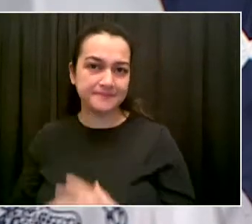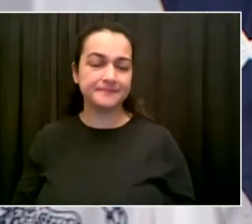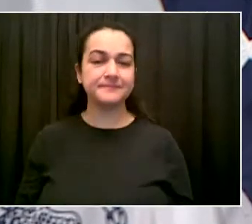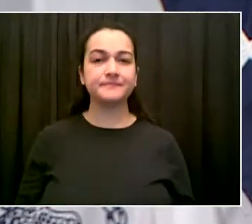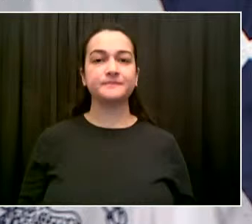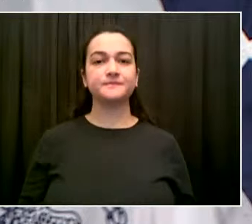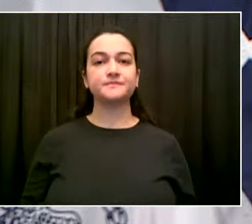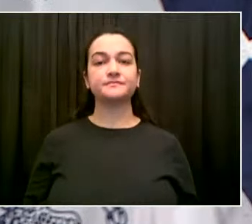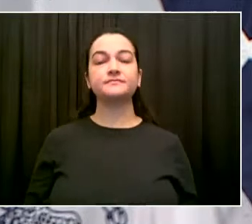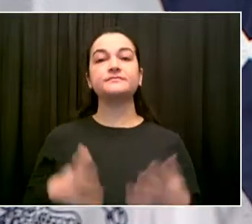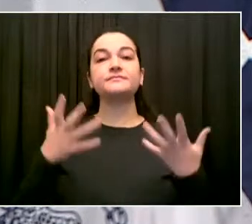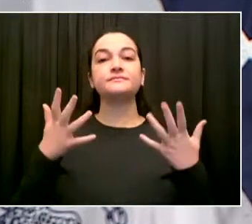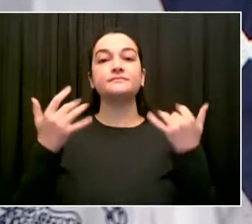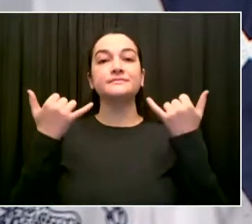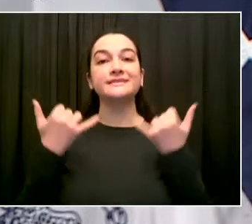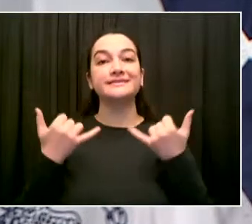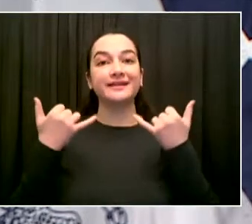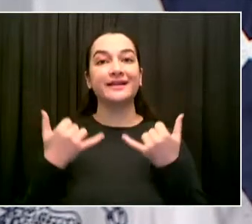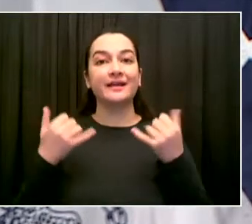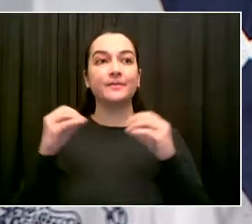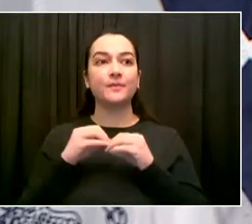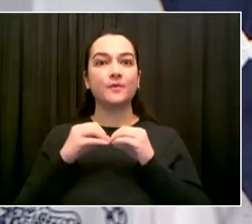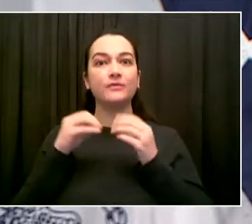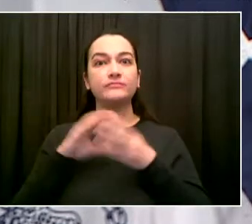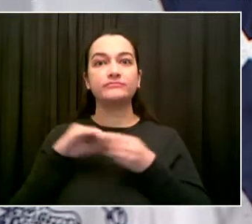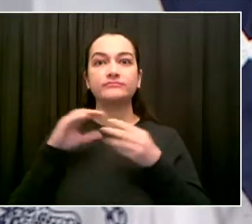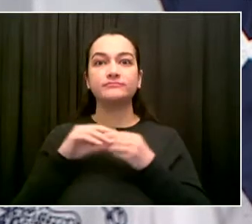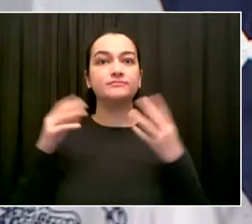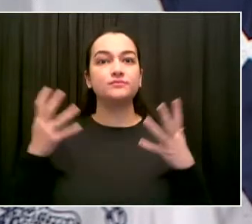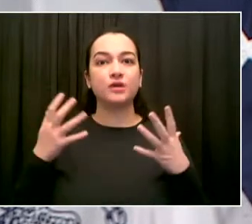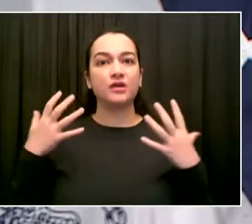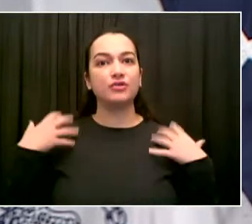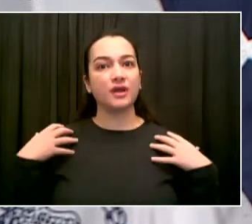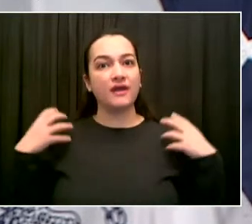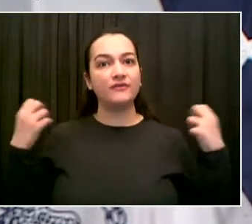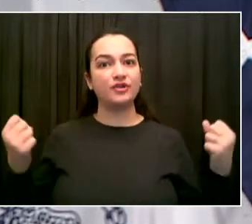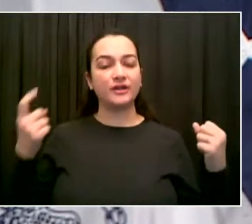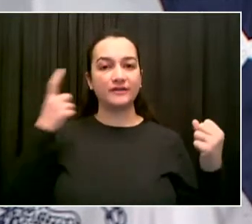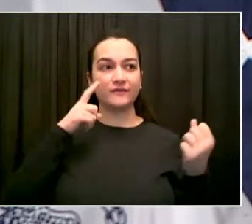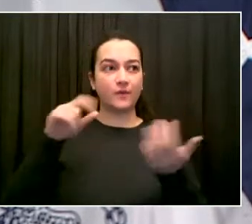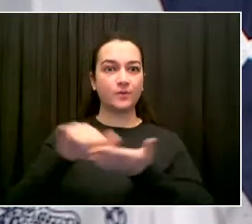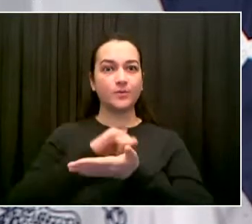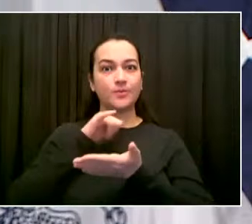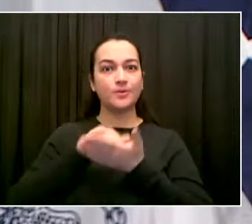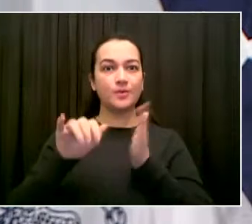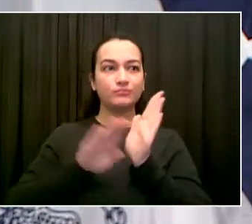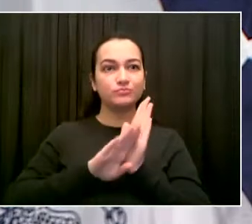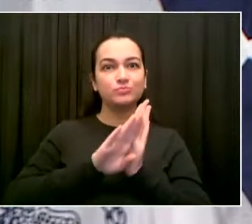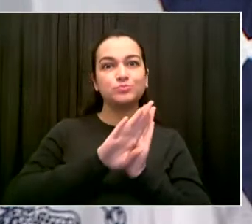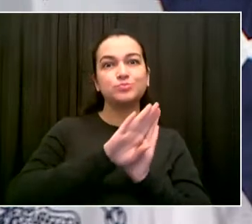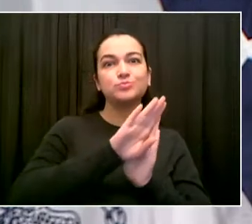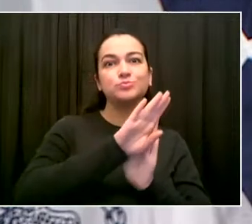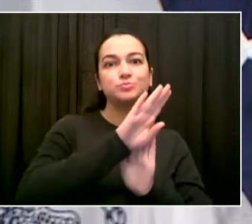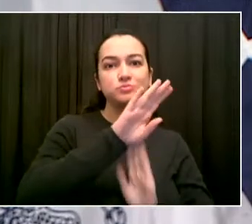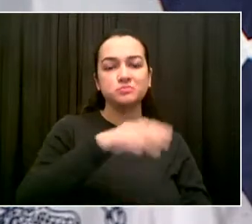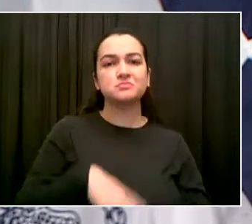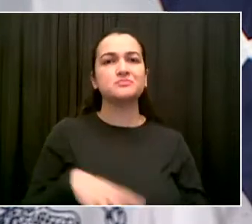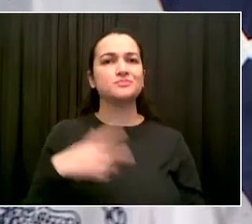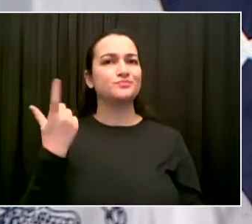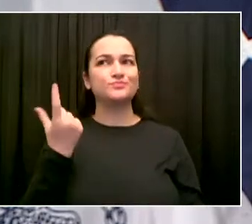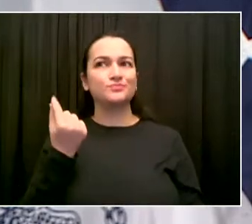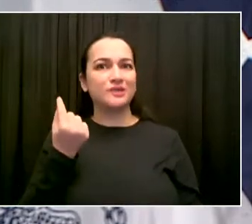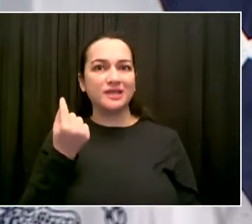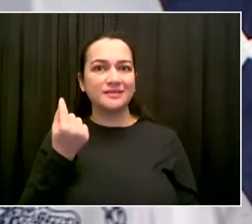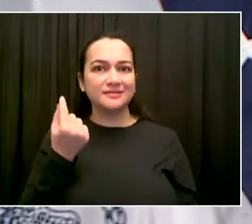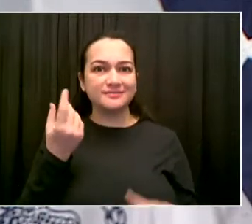sign of a recovery for all of us, the comeback happening in this city. And so many New Yorkers